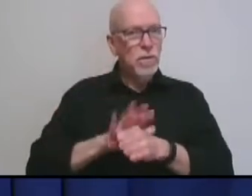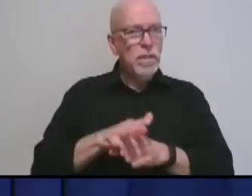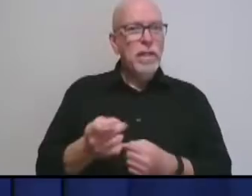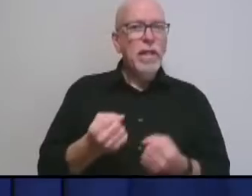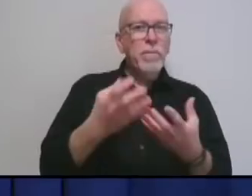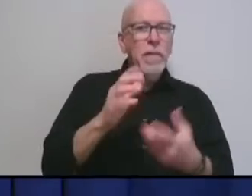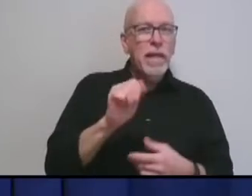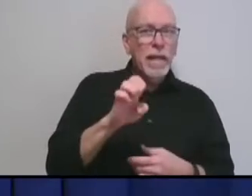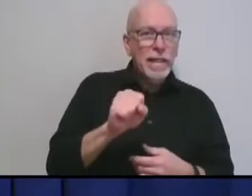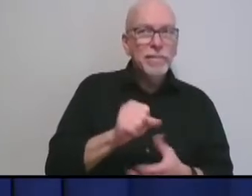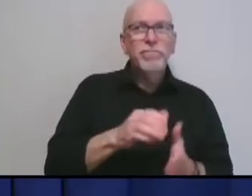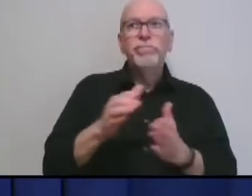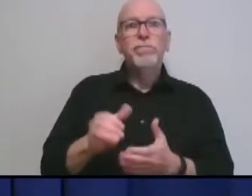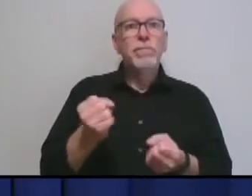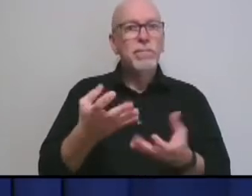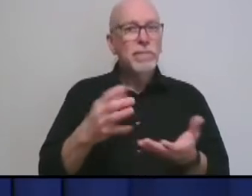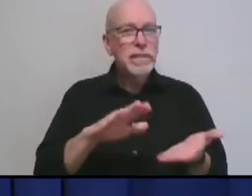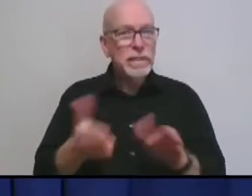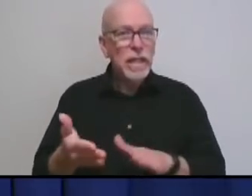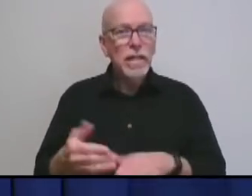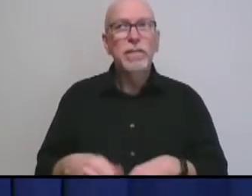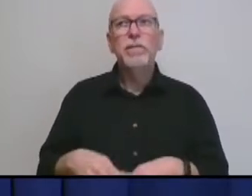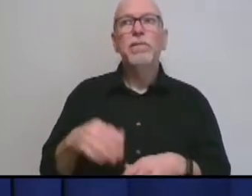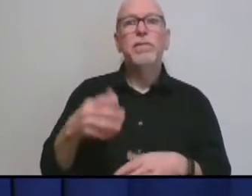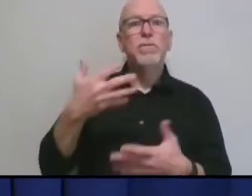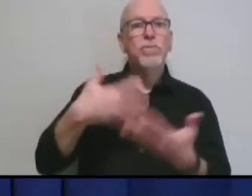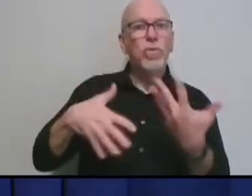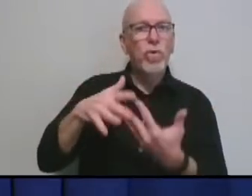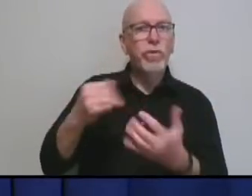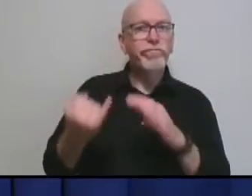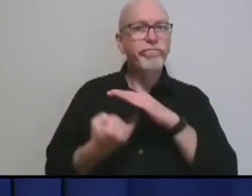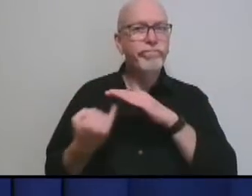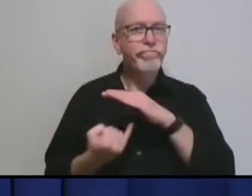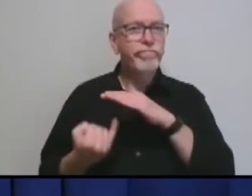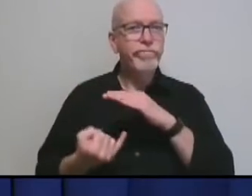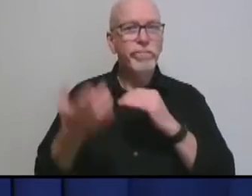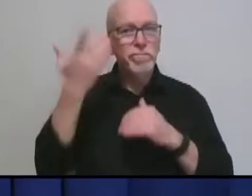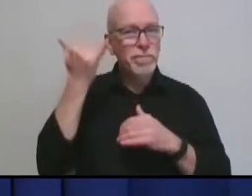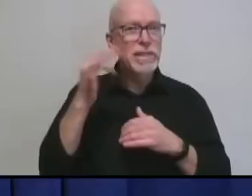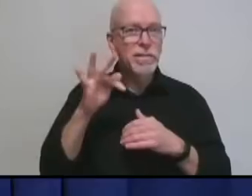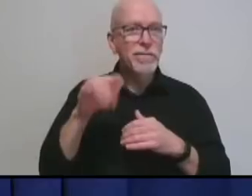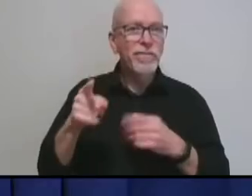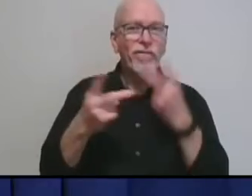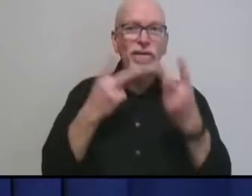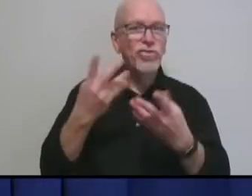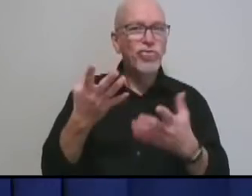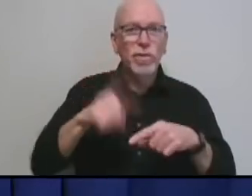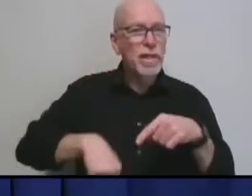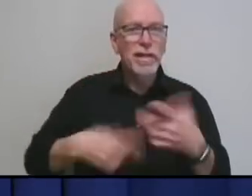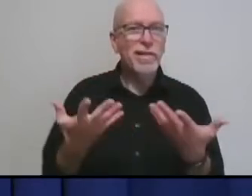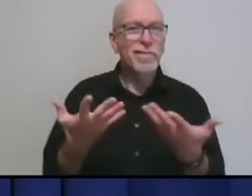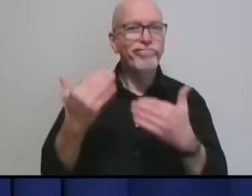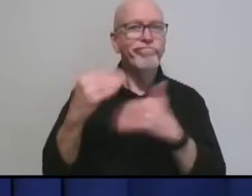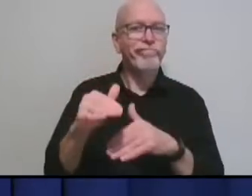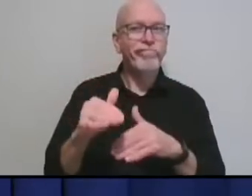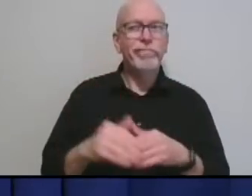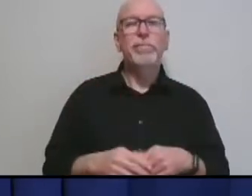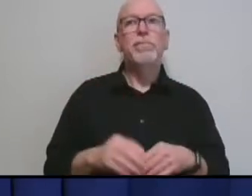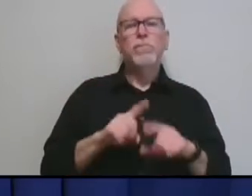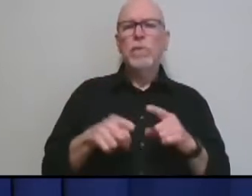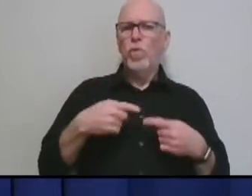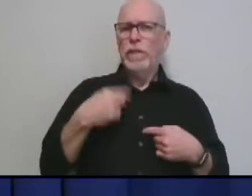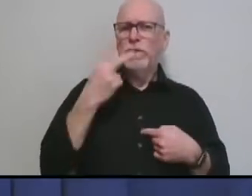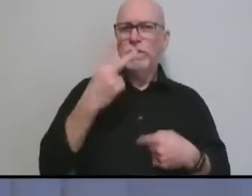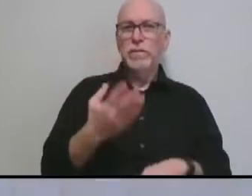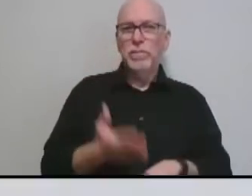cases to the number of deaths to the social isolation that has resulted from visitor restriction. But we're seeing